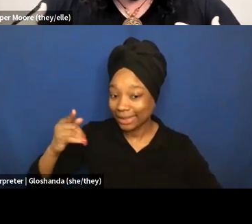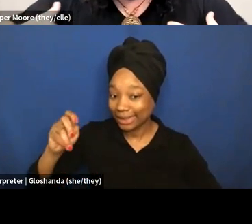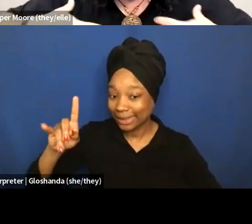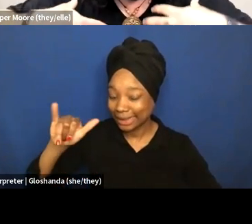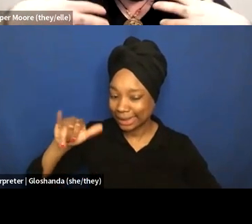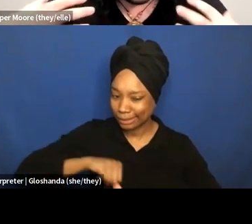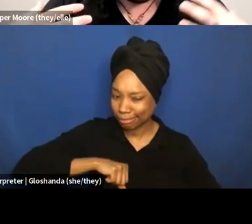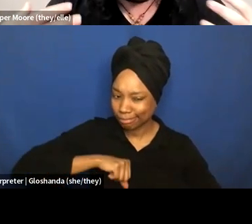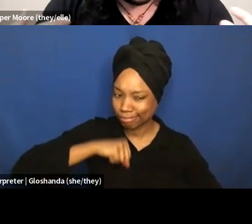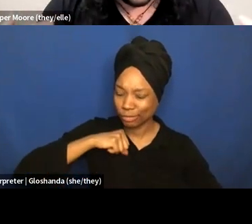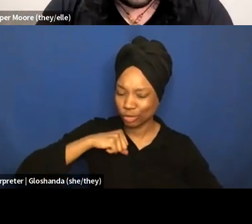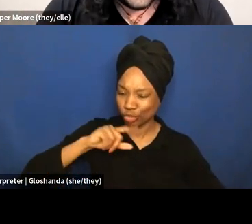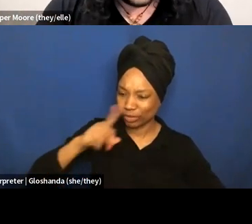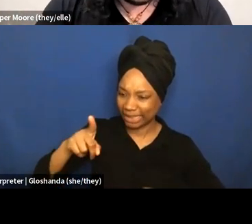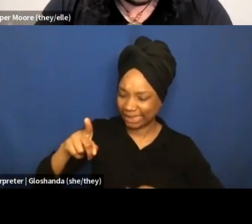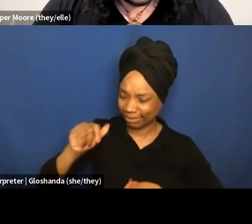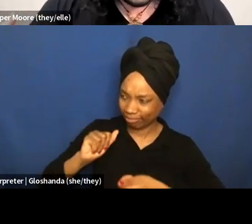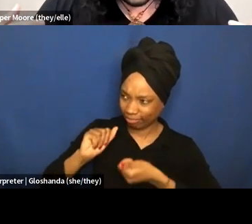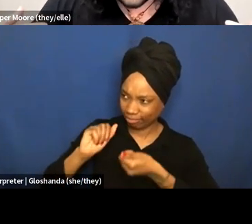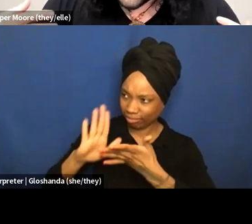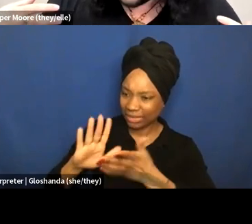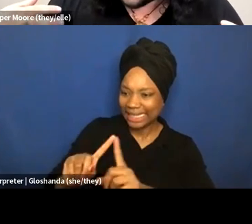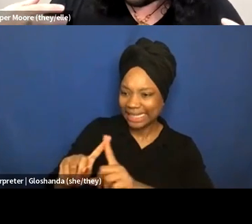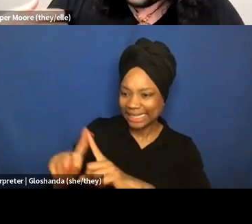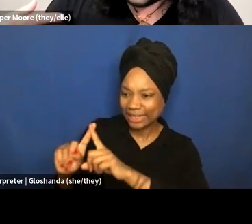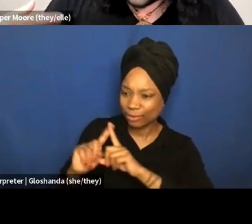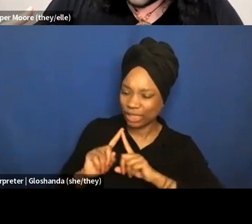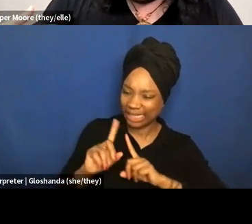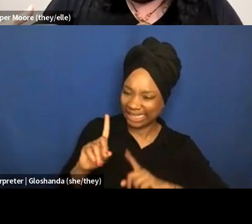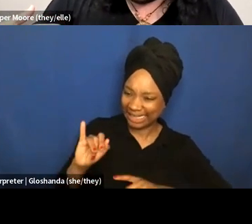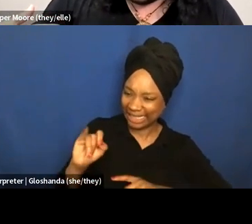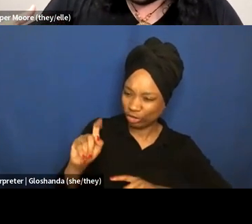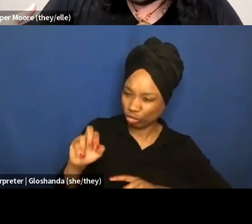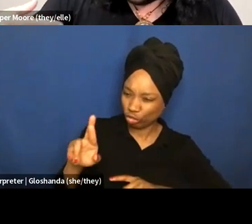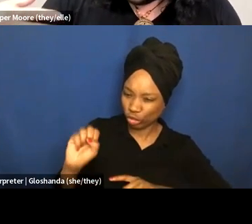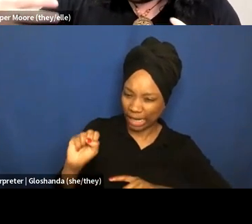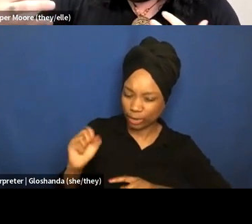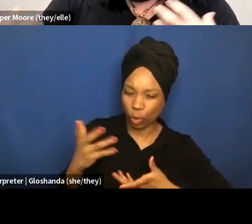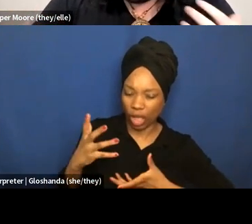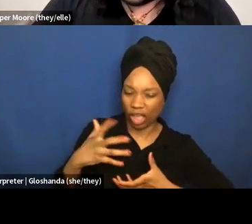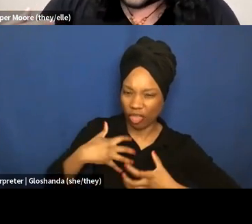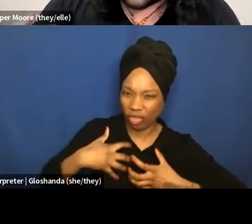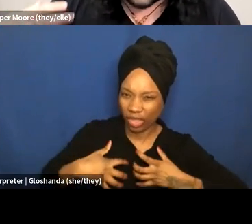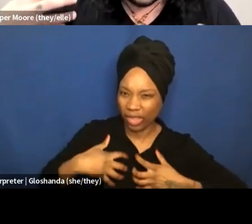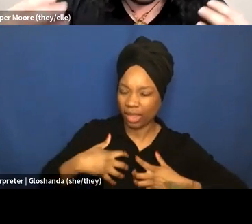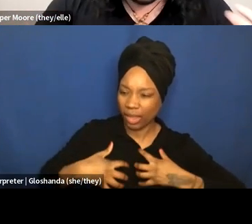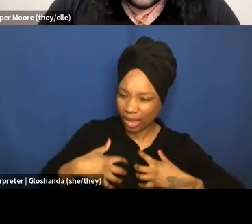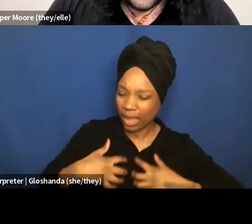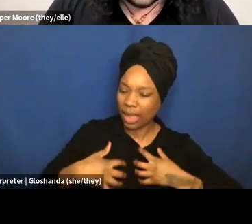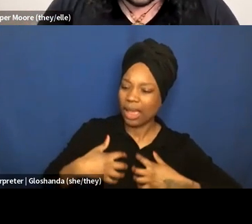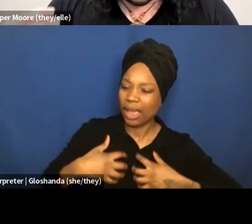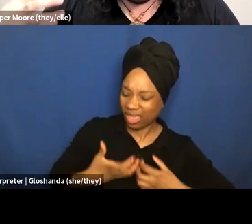lot of these distressing states of being, that we can actually sit with someone